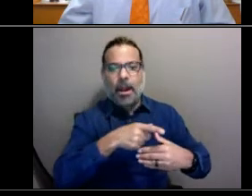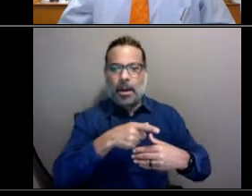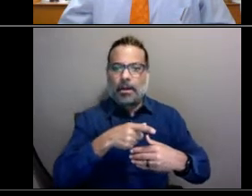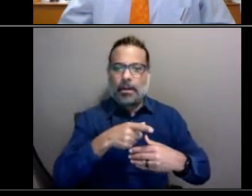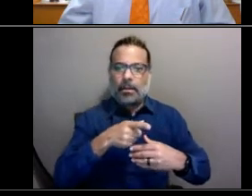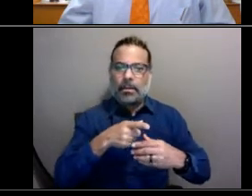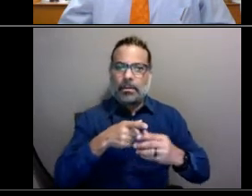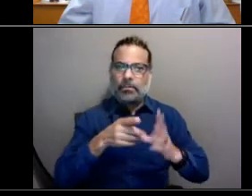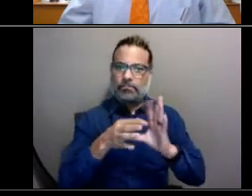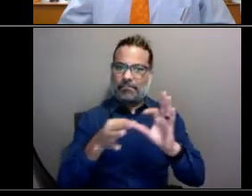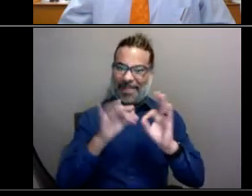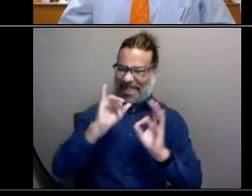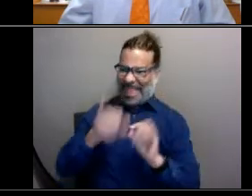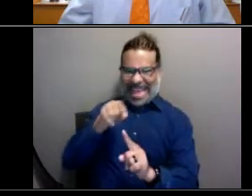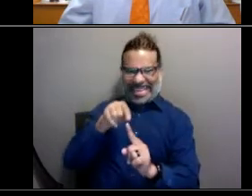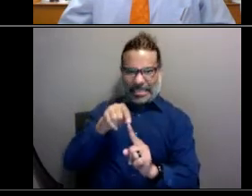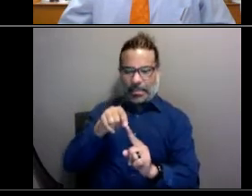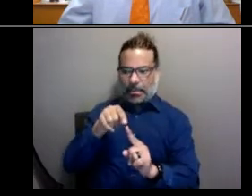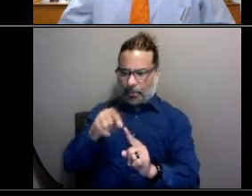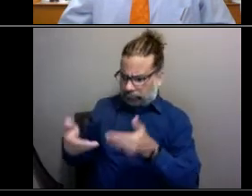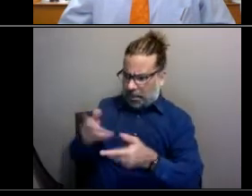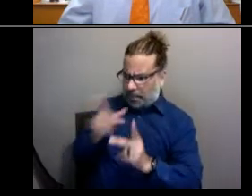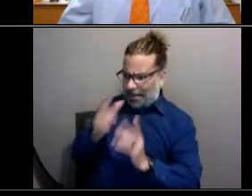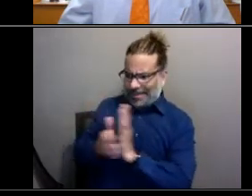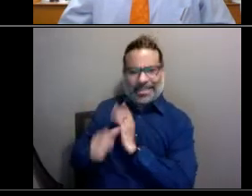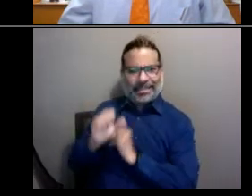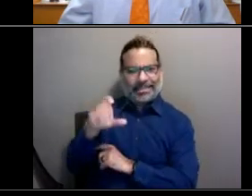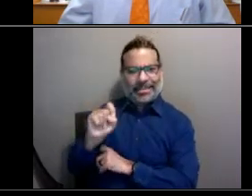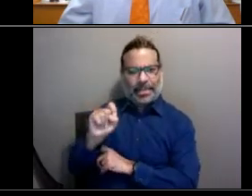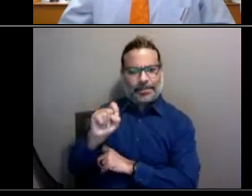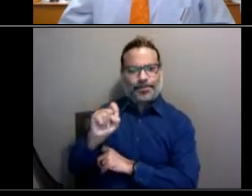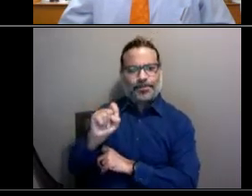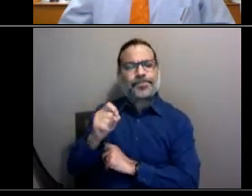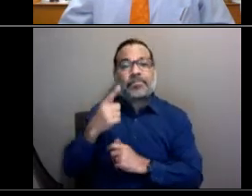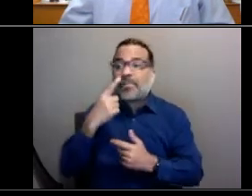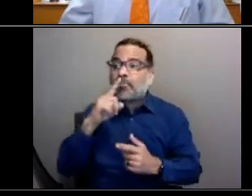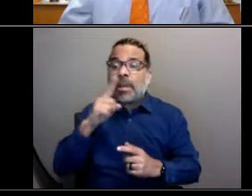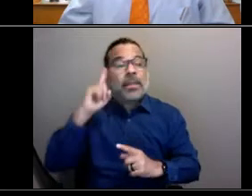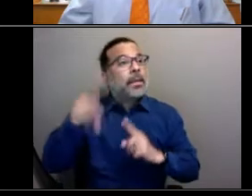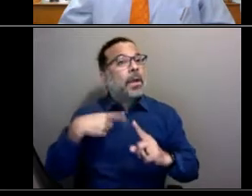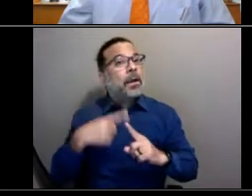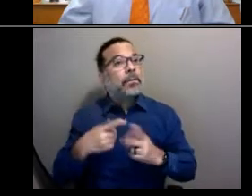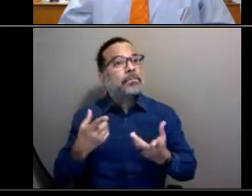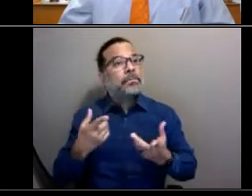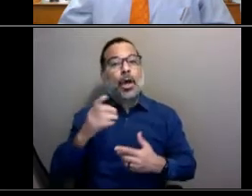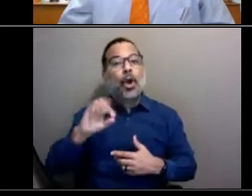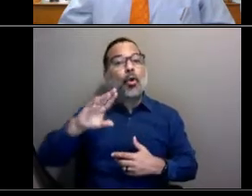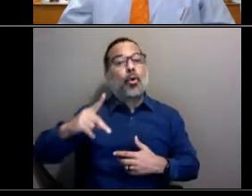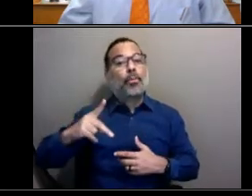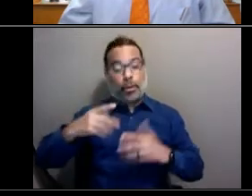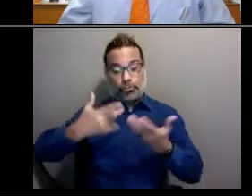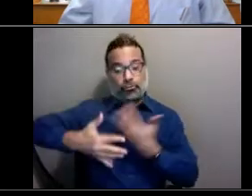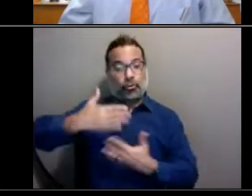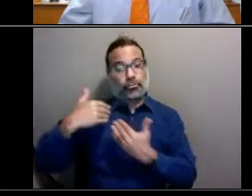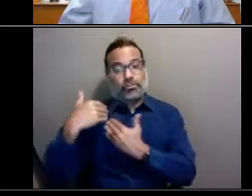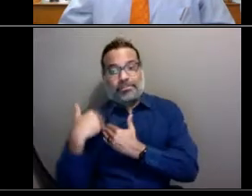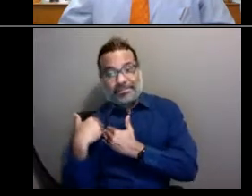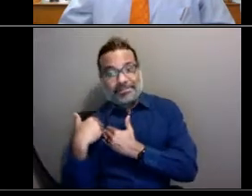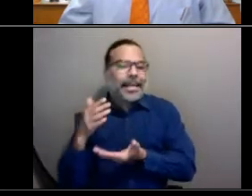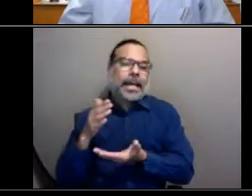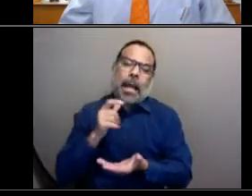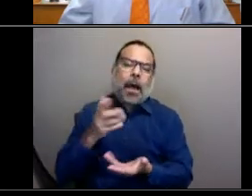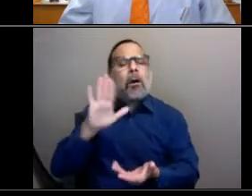specifically. Because if you don't, in some ways, I think it is perceived as an extension of corporate social responsibility, that this is a nice thing to do and